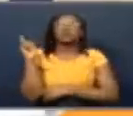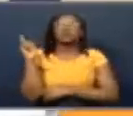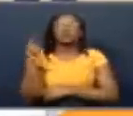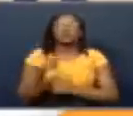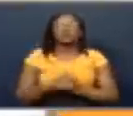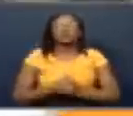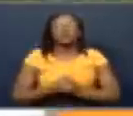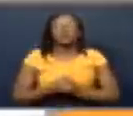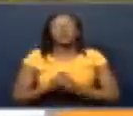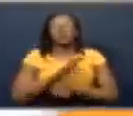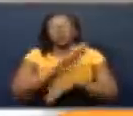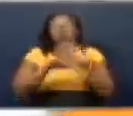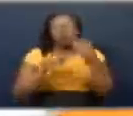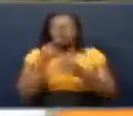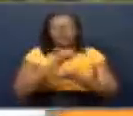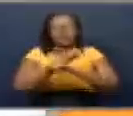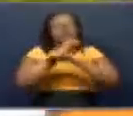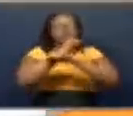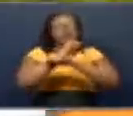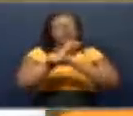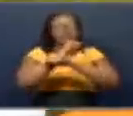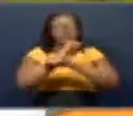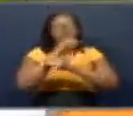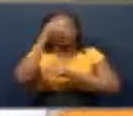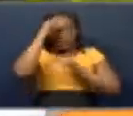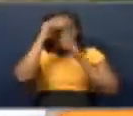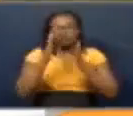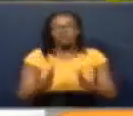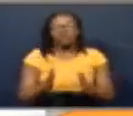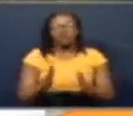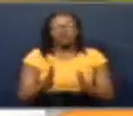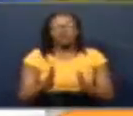all in alleged defense of the capital's governor.